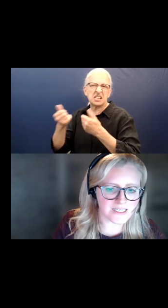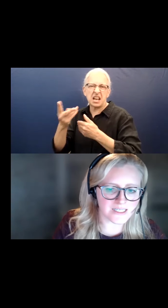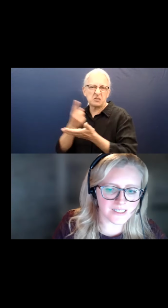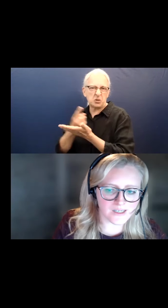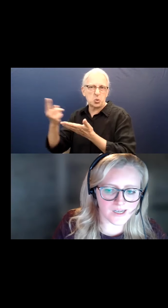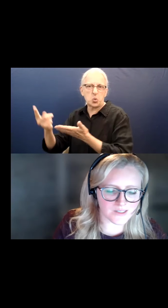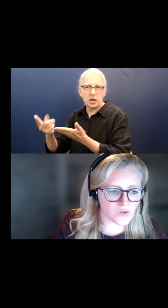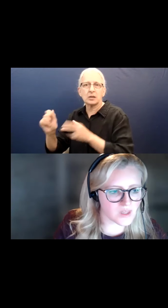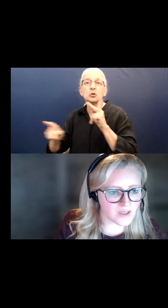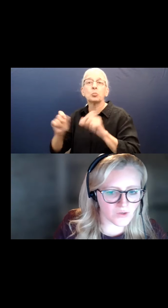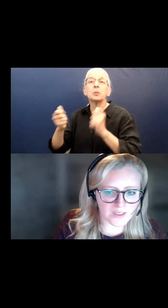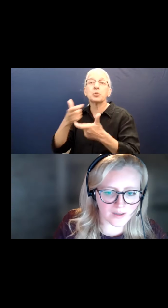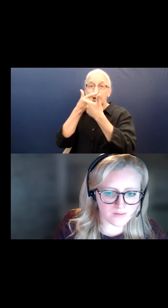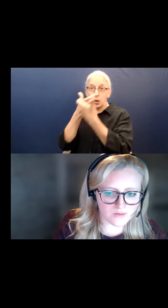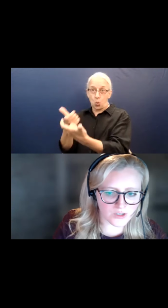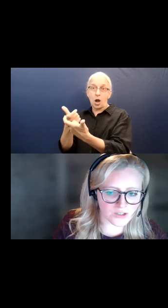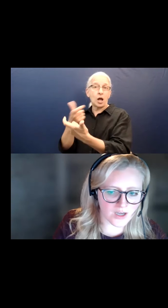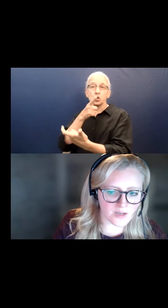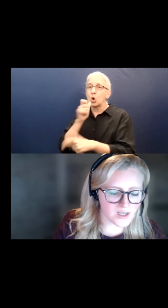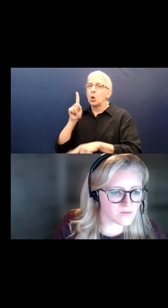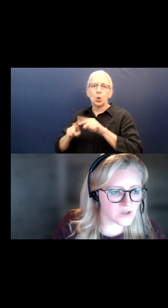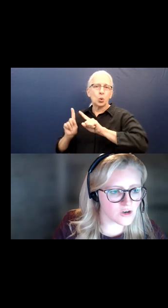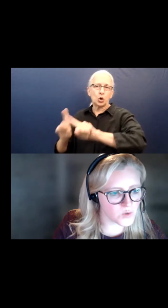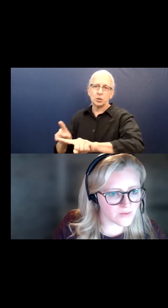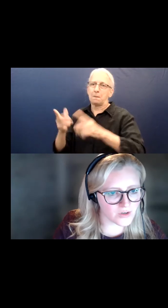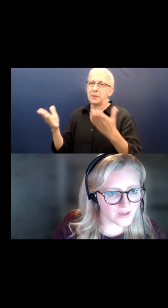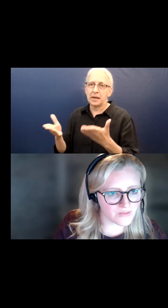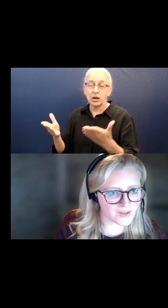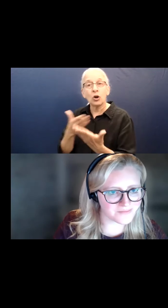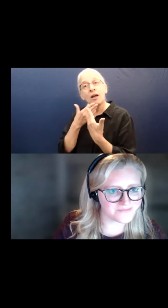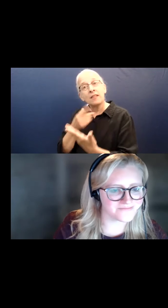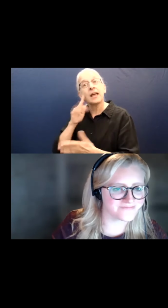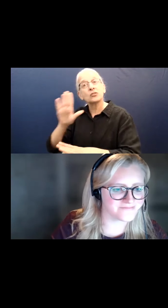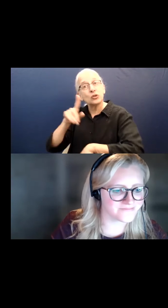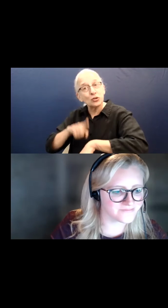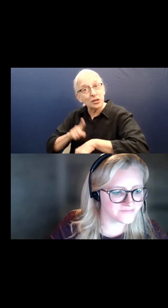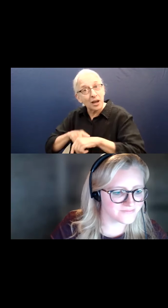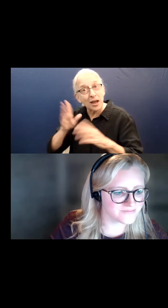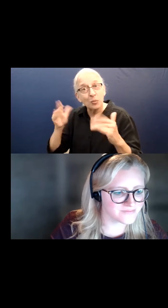attend. So thank you again for your time, and we hope you have a great evening.